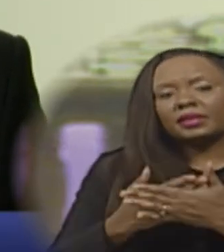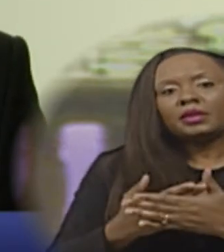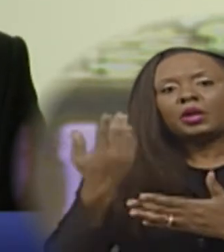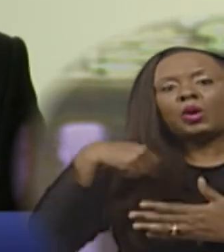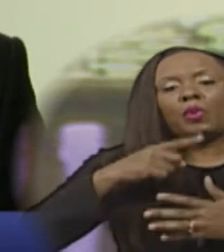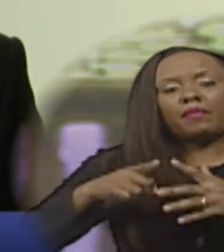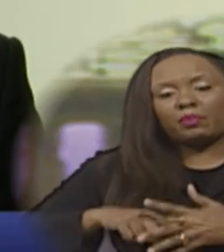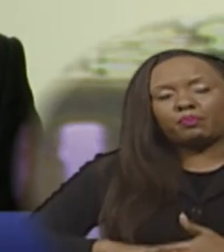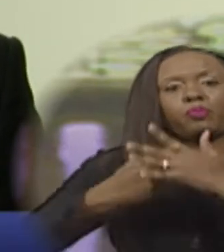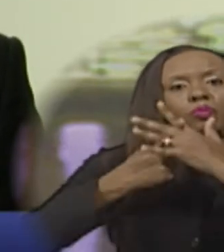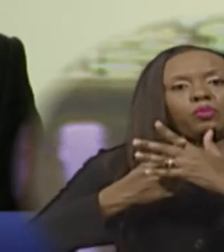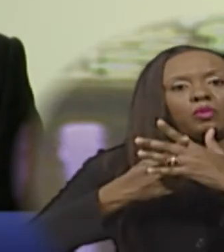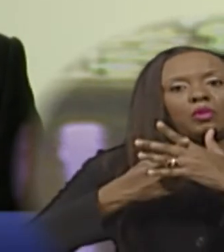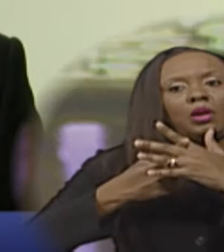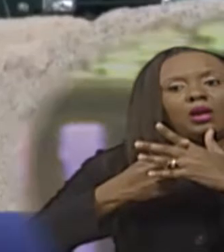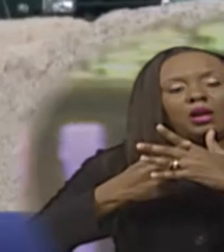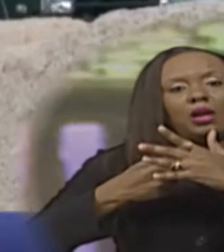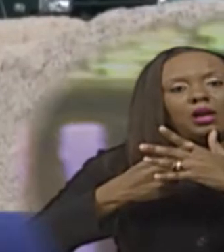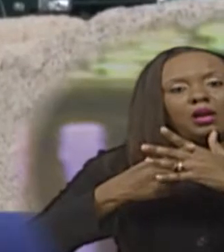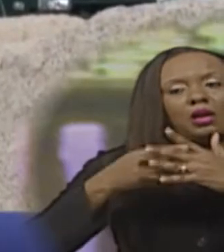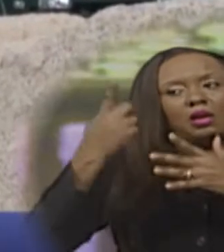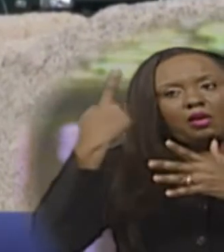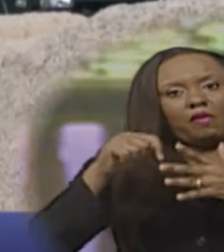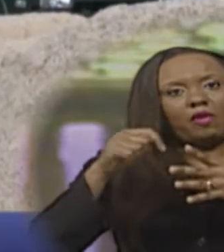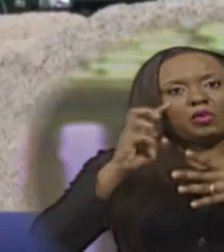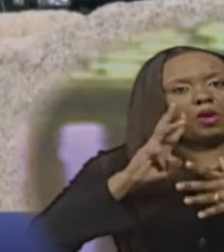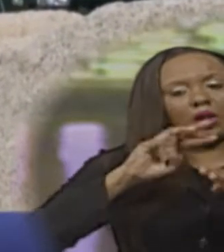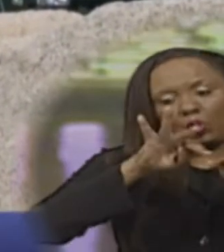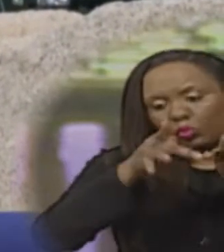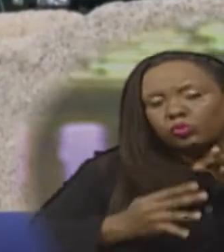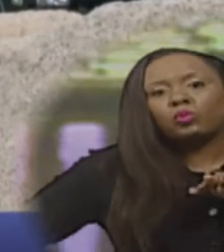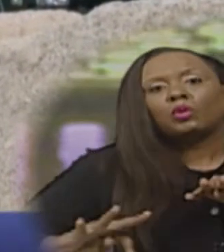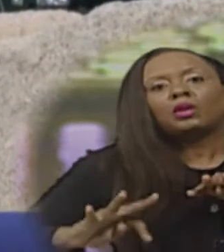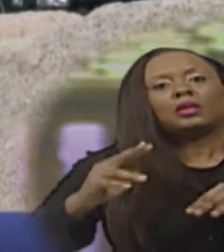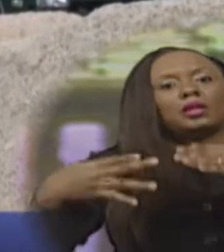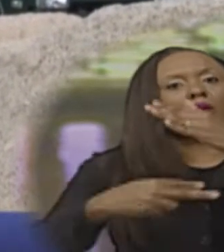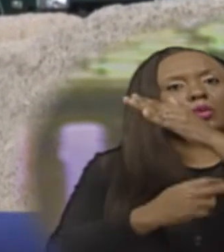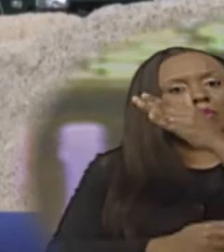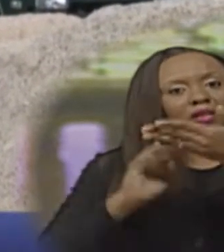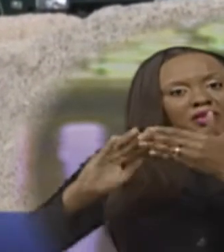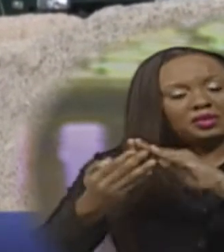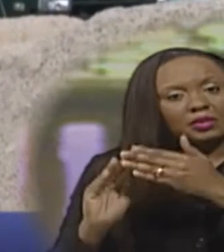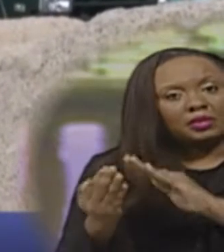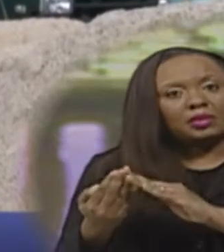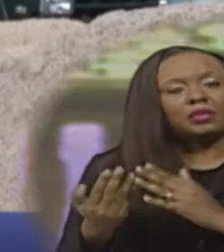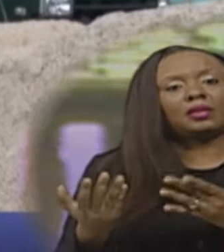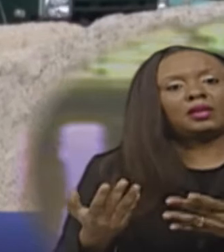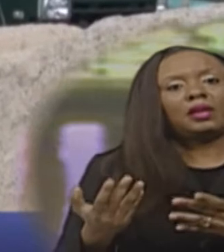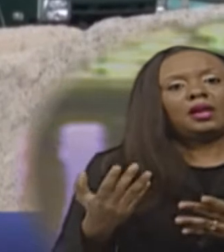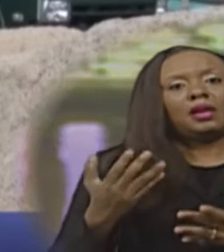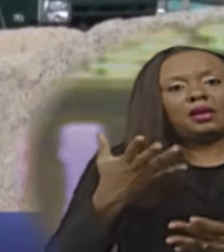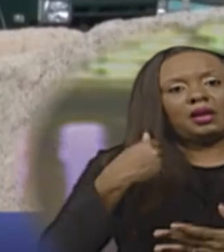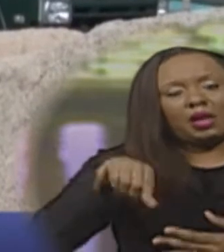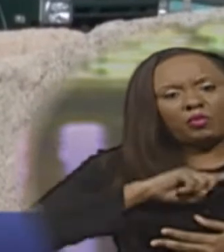and that was to take some of the strain off of the South Coast storage plant, that particular collection system, and really to